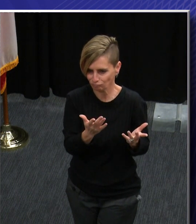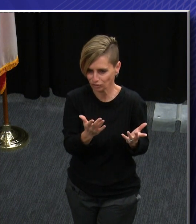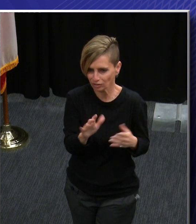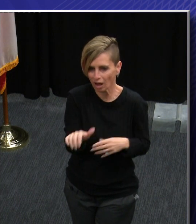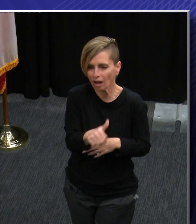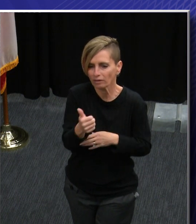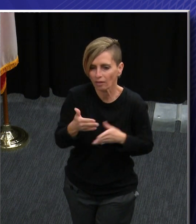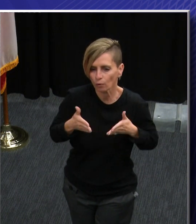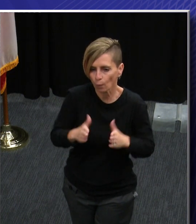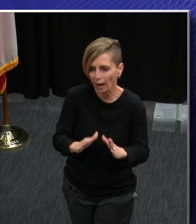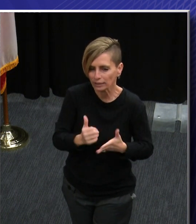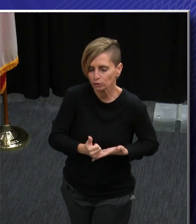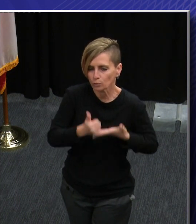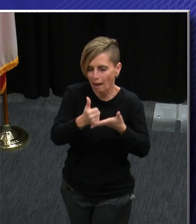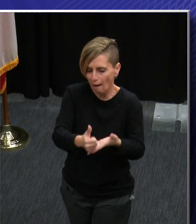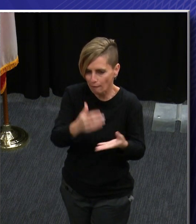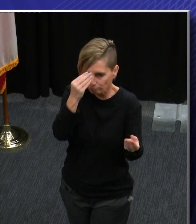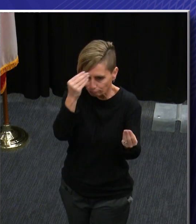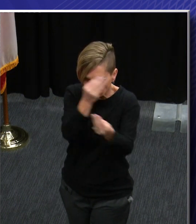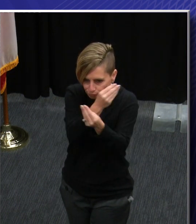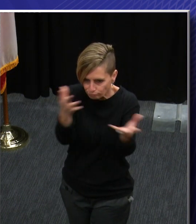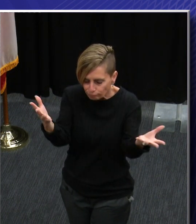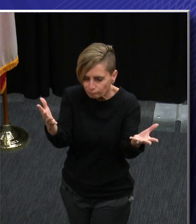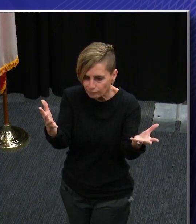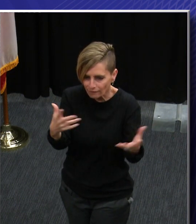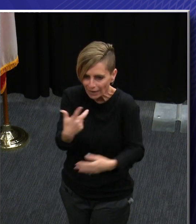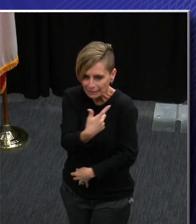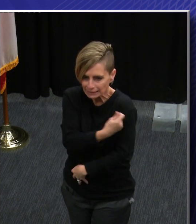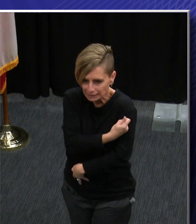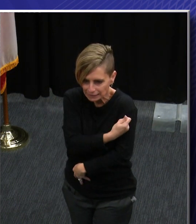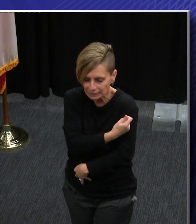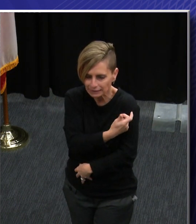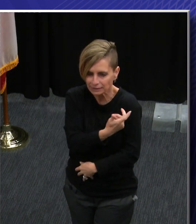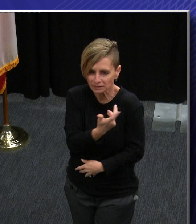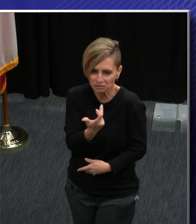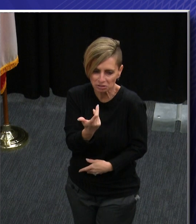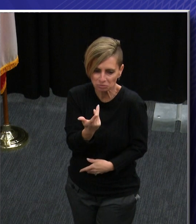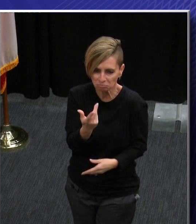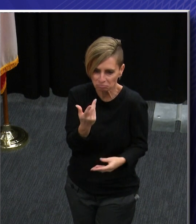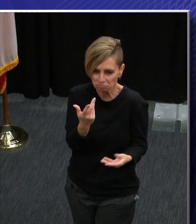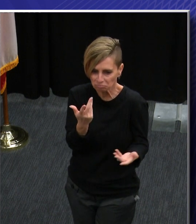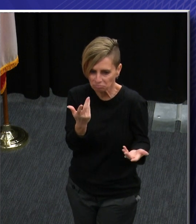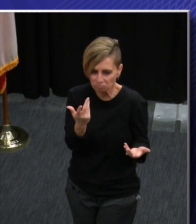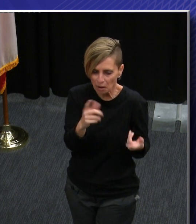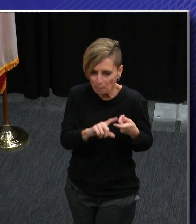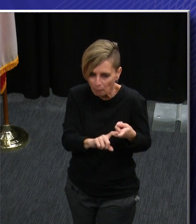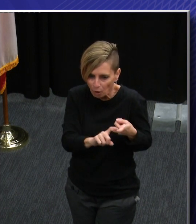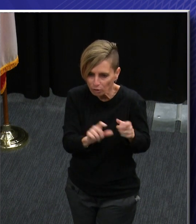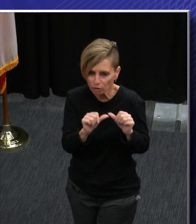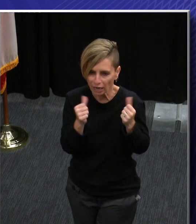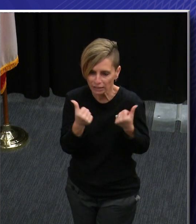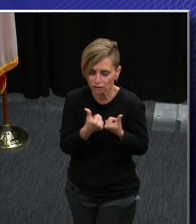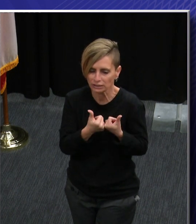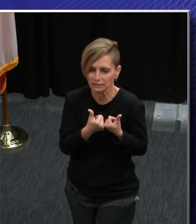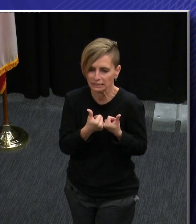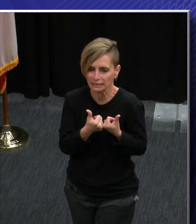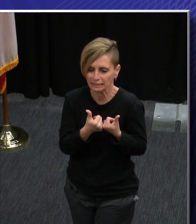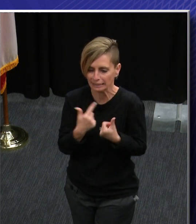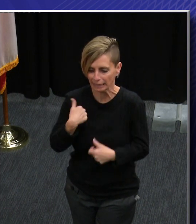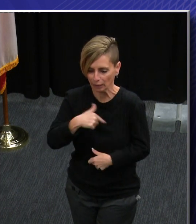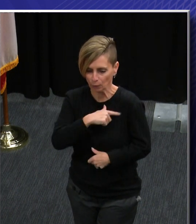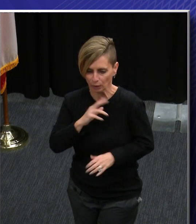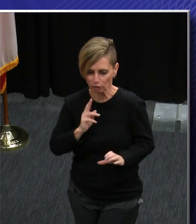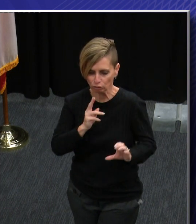push information, whether it's a vaccination clinic that is a partner agency that we're joining